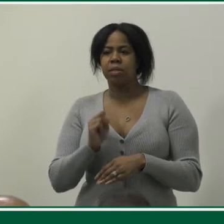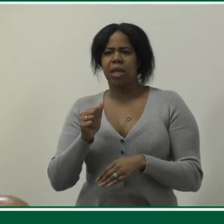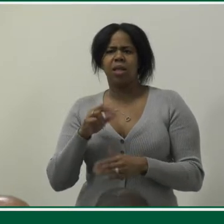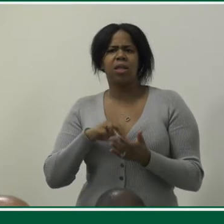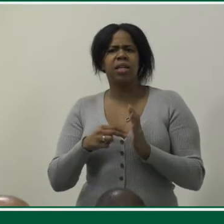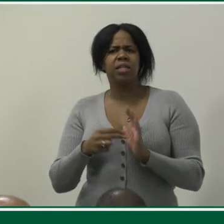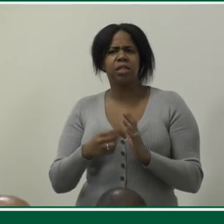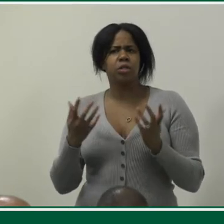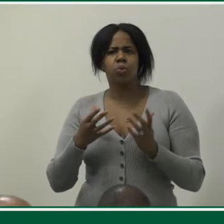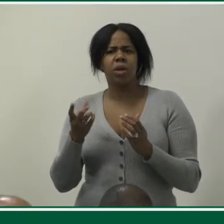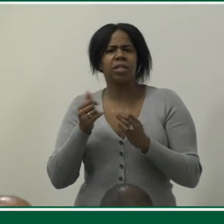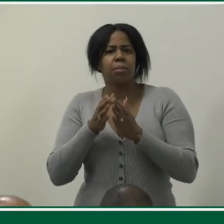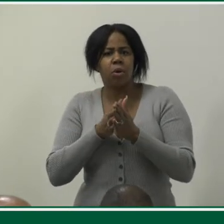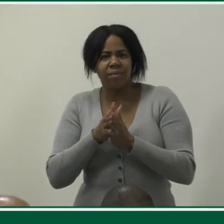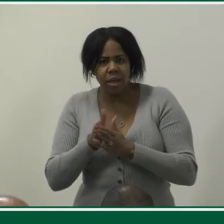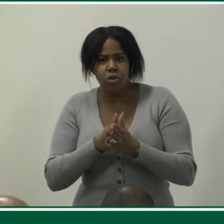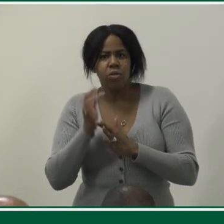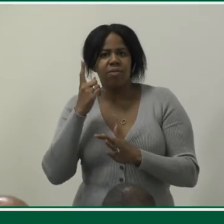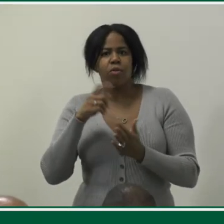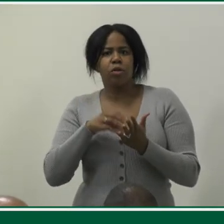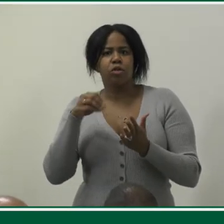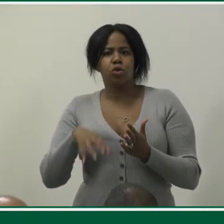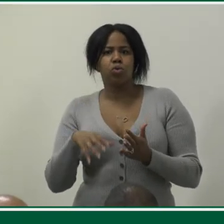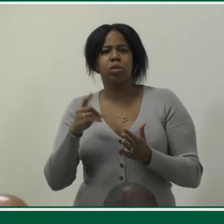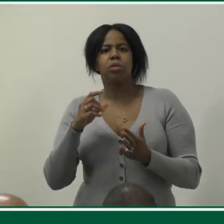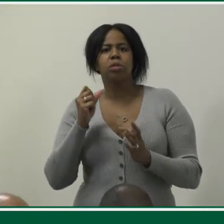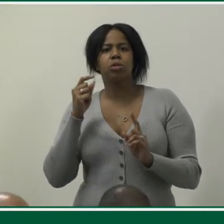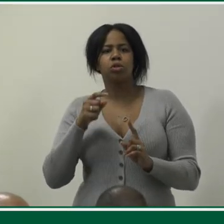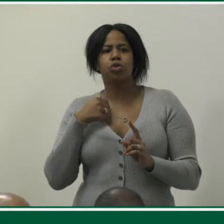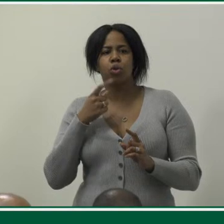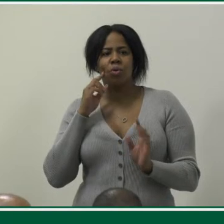serve as a motivation for students to want to